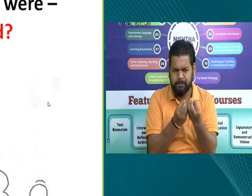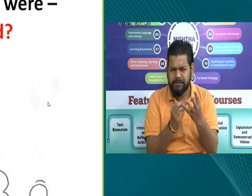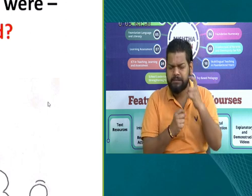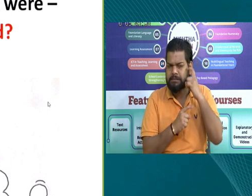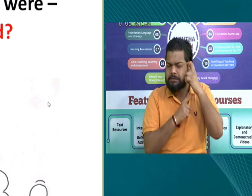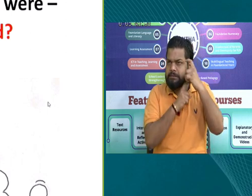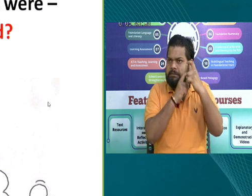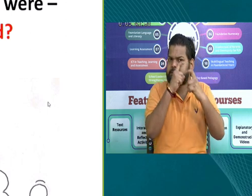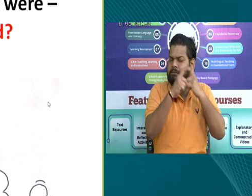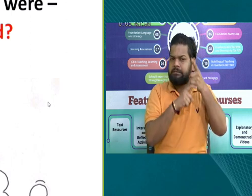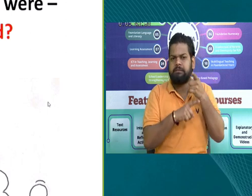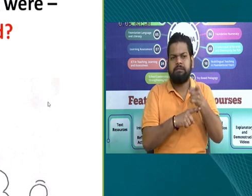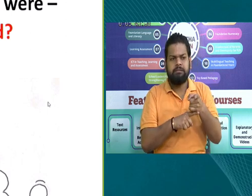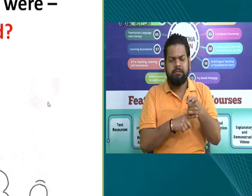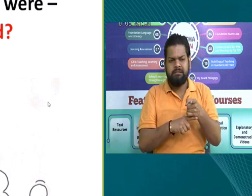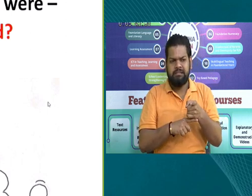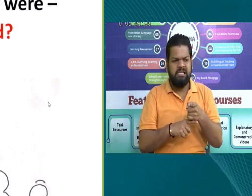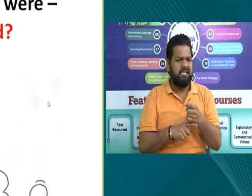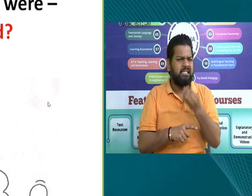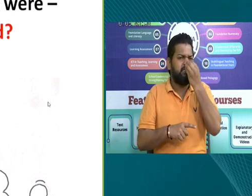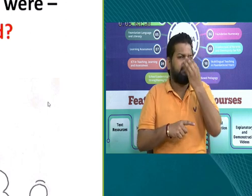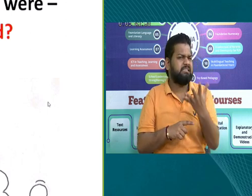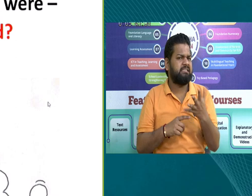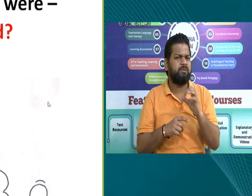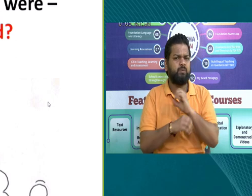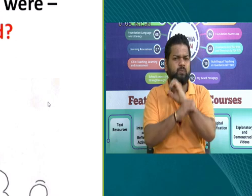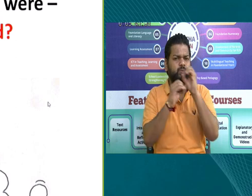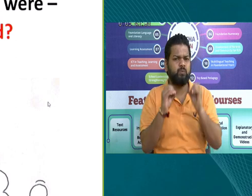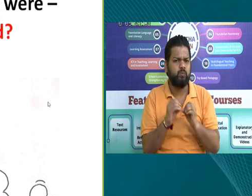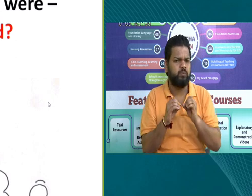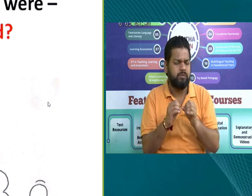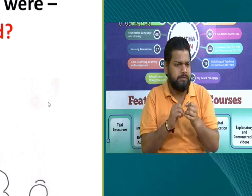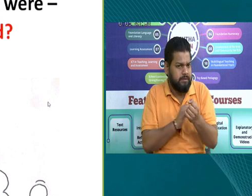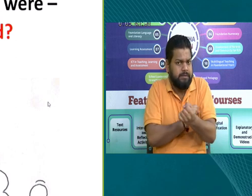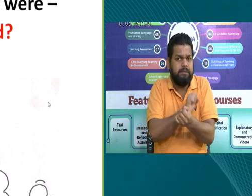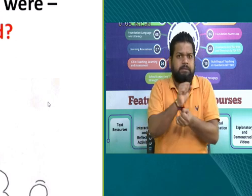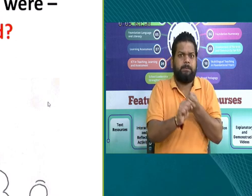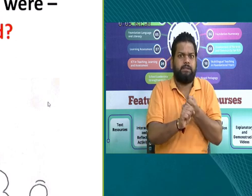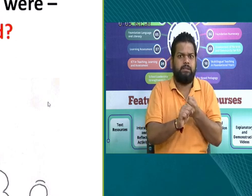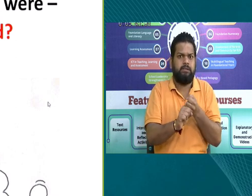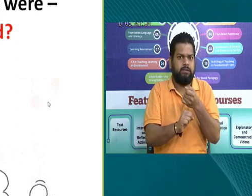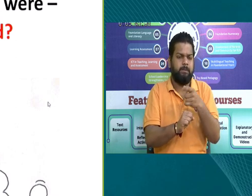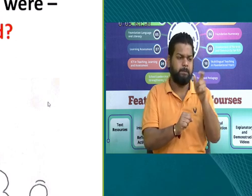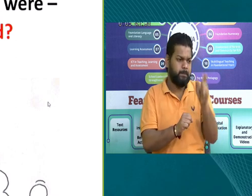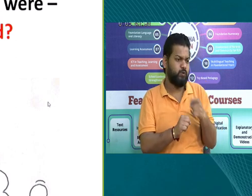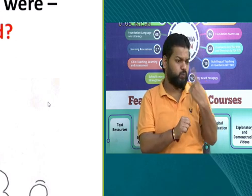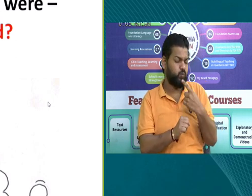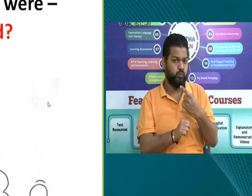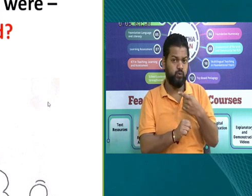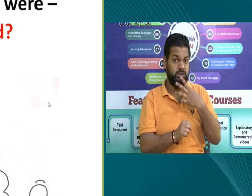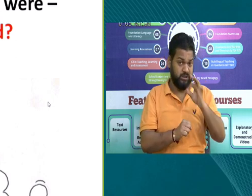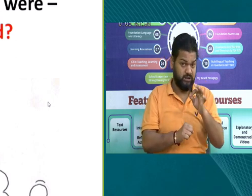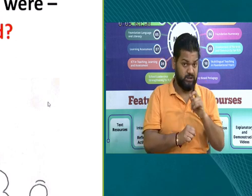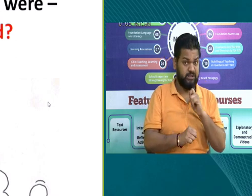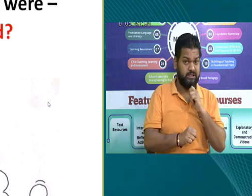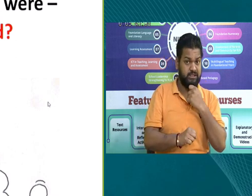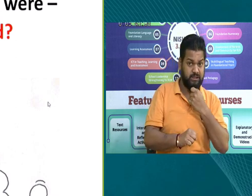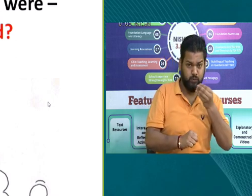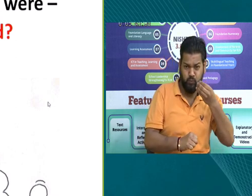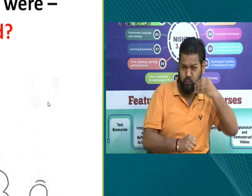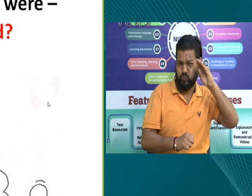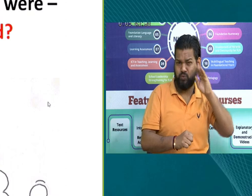was not easy to invent something which could make people older now. So those two questions were, what was